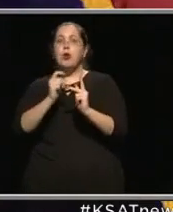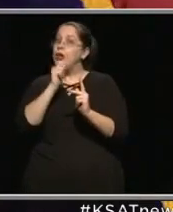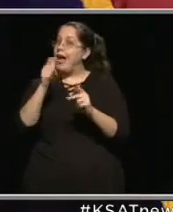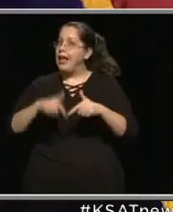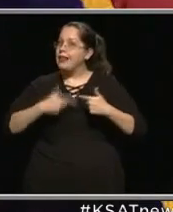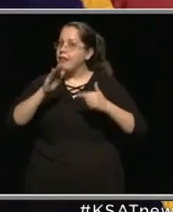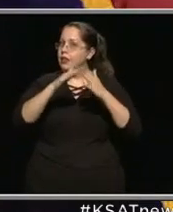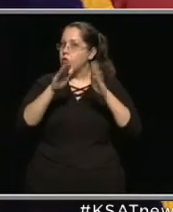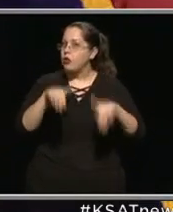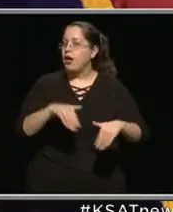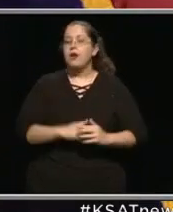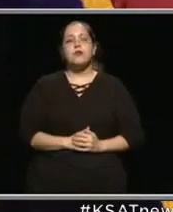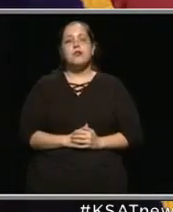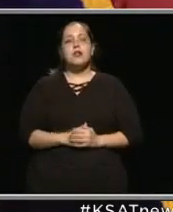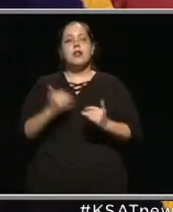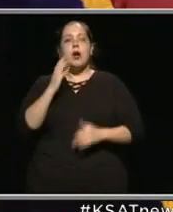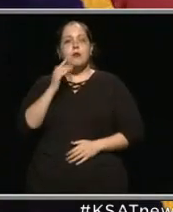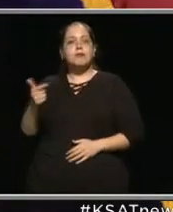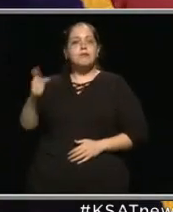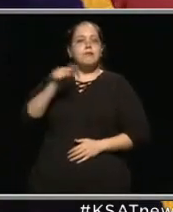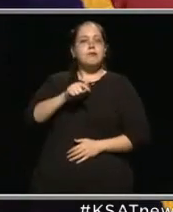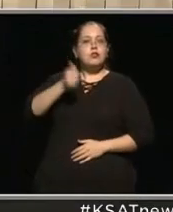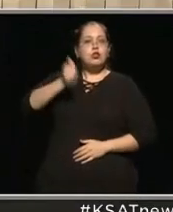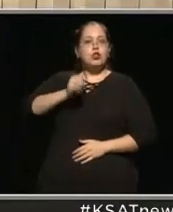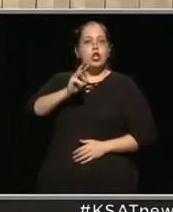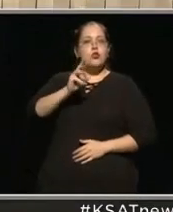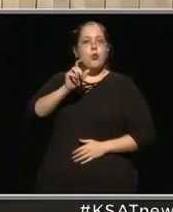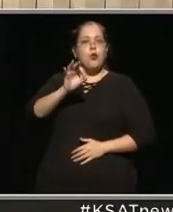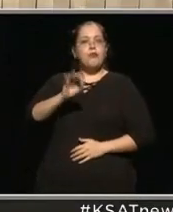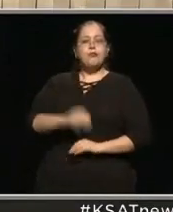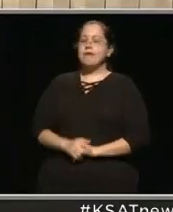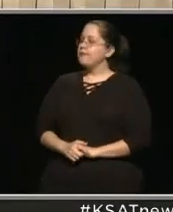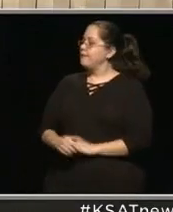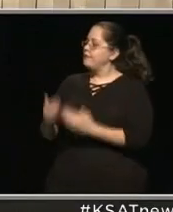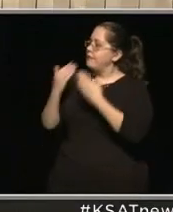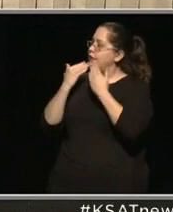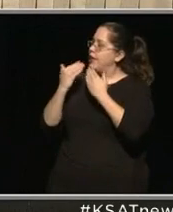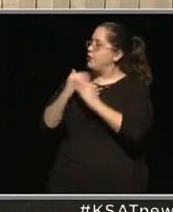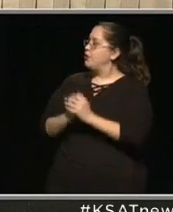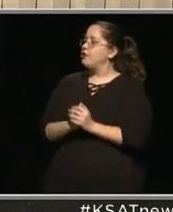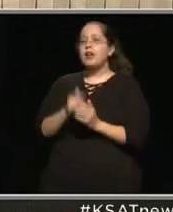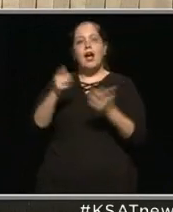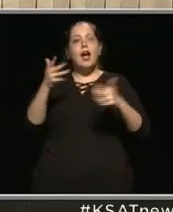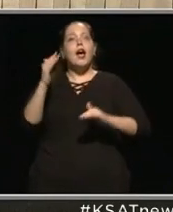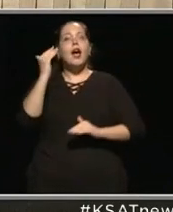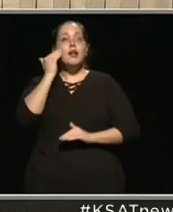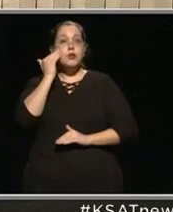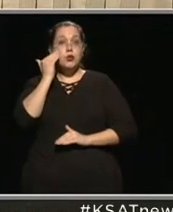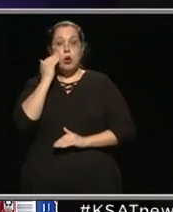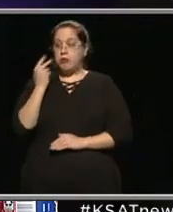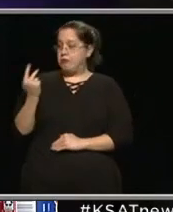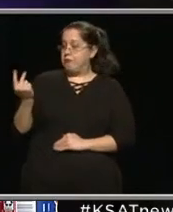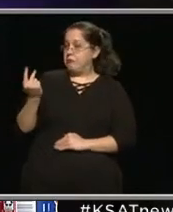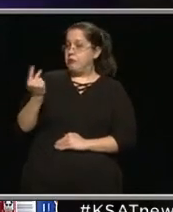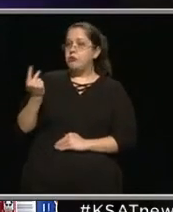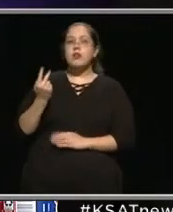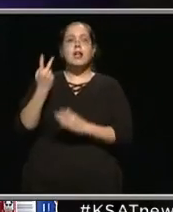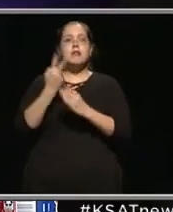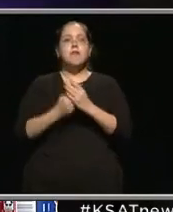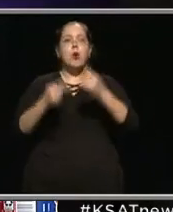of your household. I'm going to turn it over now to Bexar County Judge Nelson Wolf. Thank you. And as you know, Mayor Nuremberg and I both